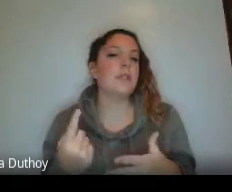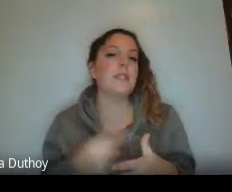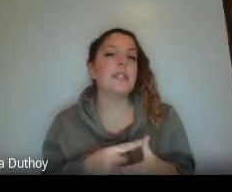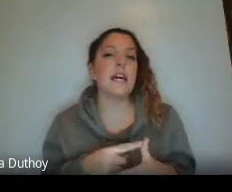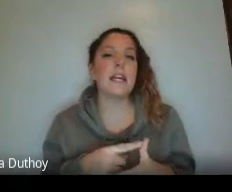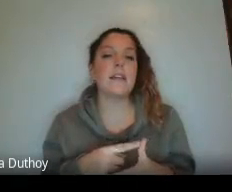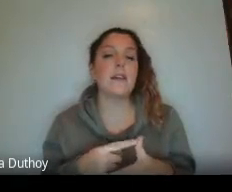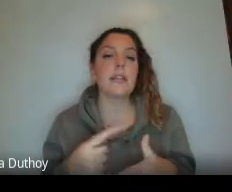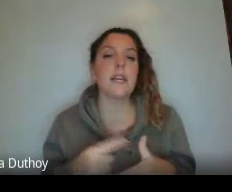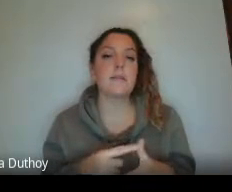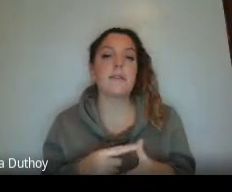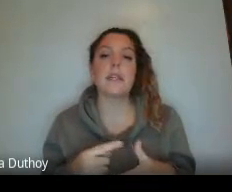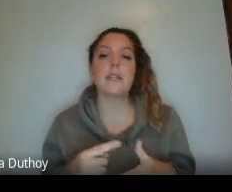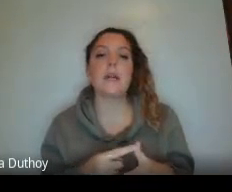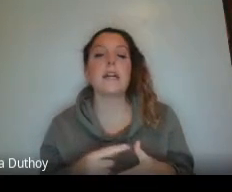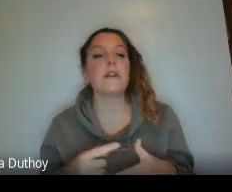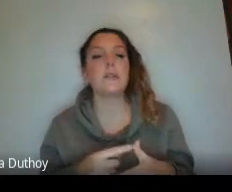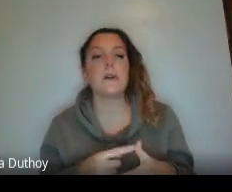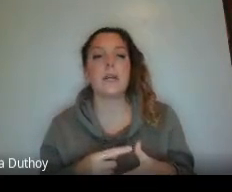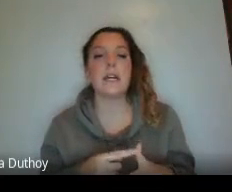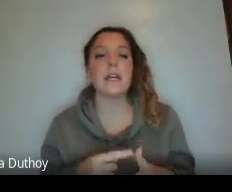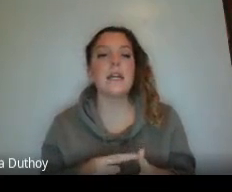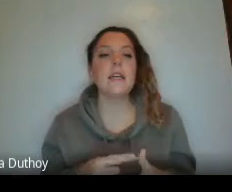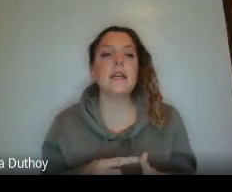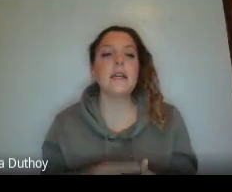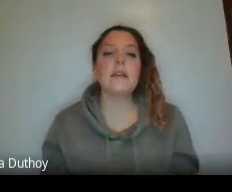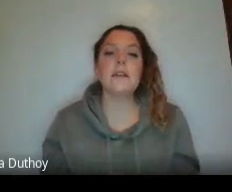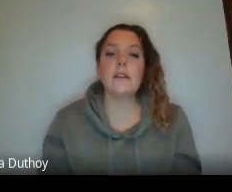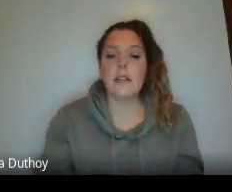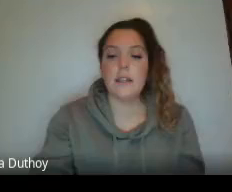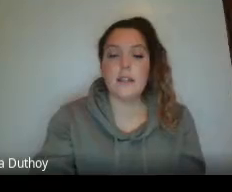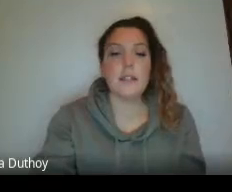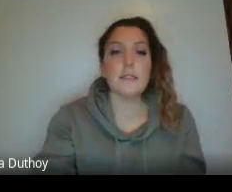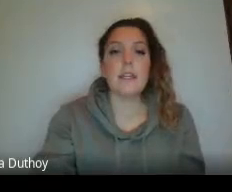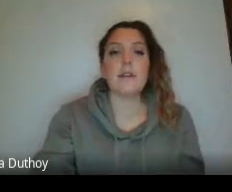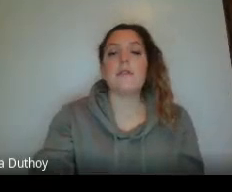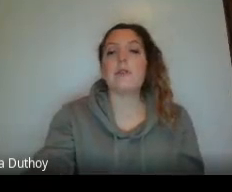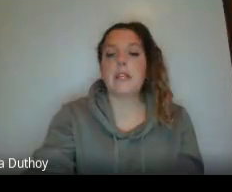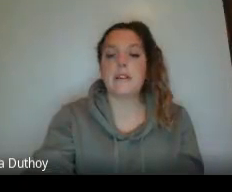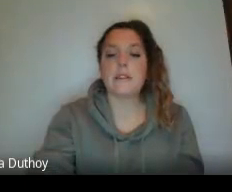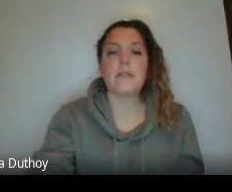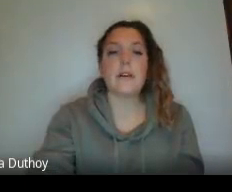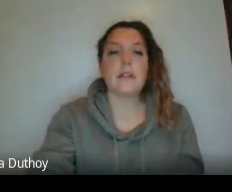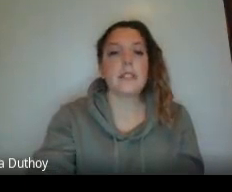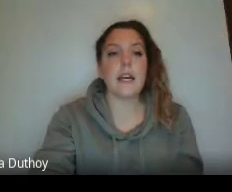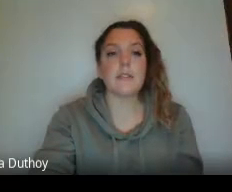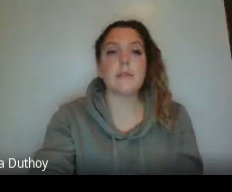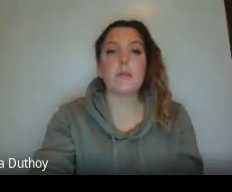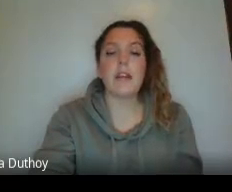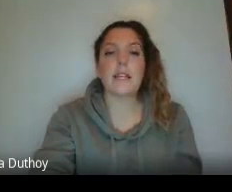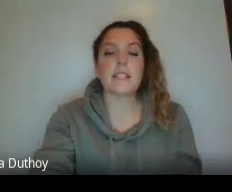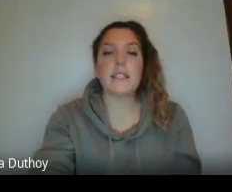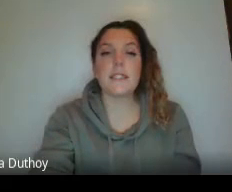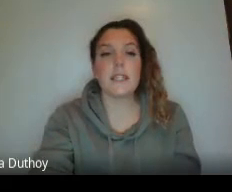then you just sign the animals that you like or you don't like. This way you don't have to repeat yourself every time.